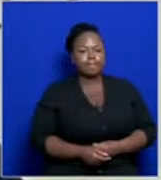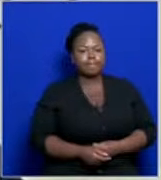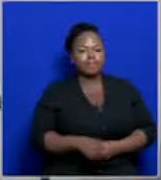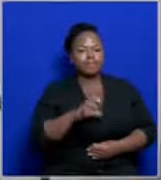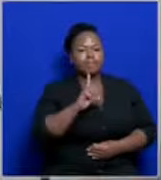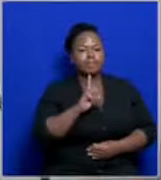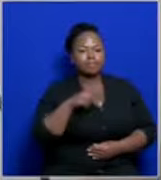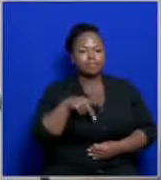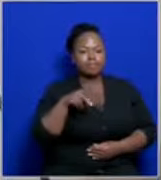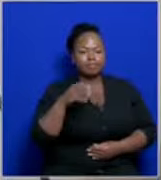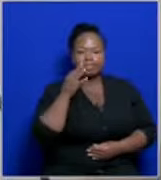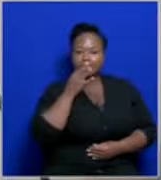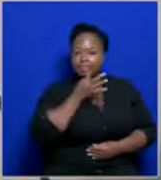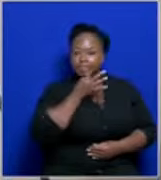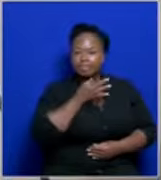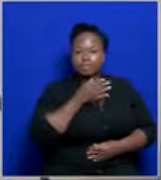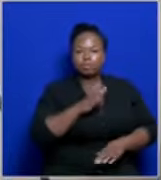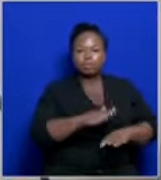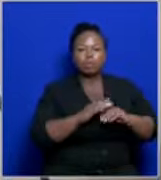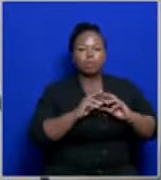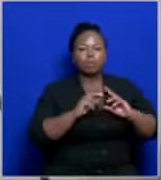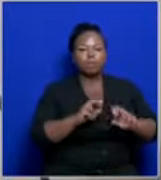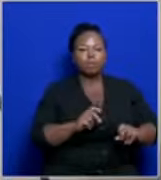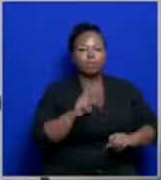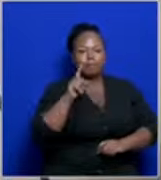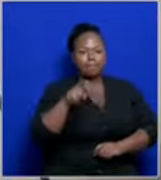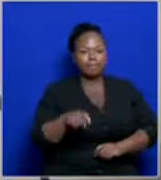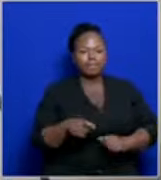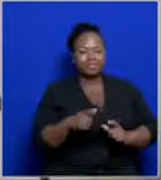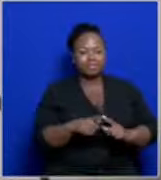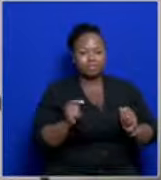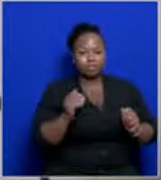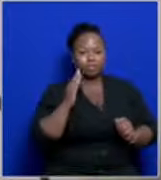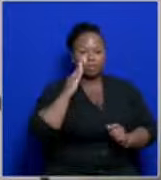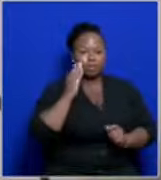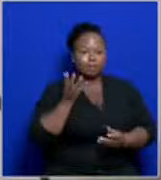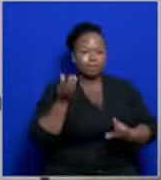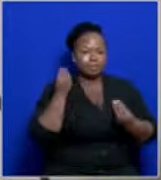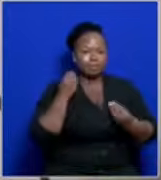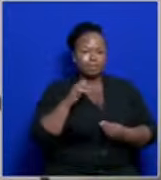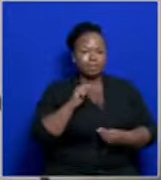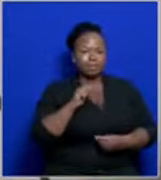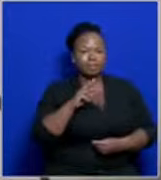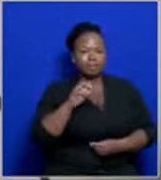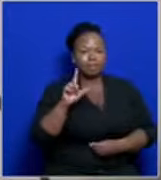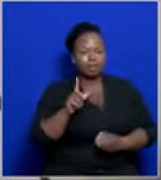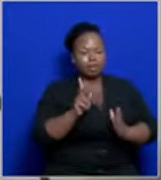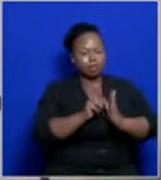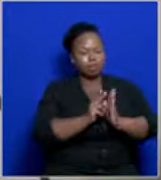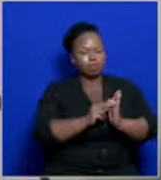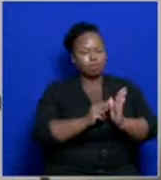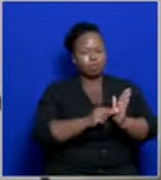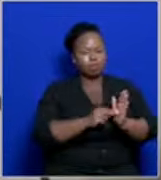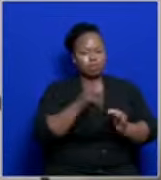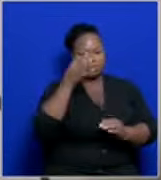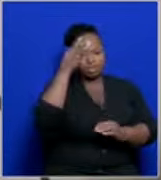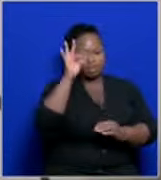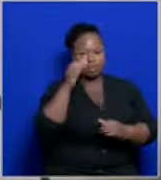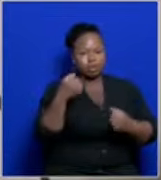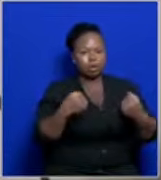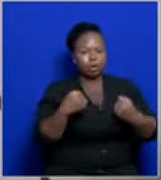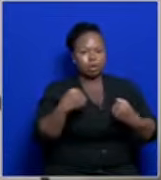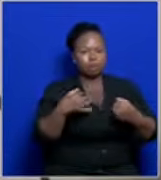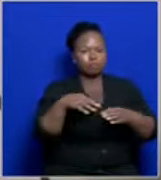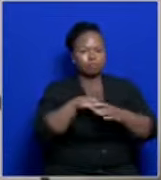outstanding investigations must be completed, namely obtain the AVL records of the state vehicles involved, and gives the numbers. These are the